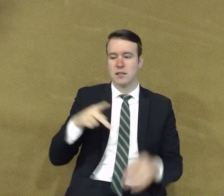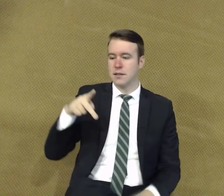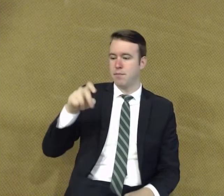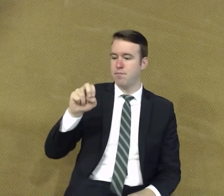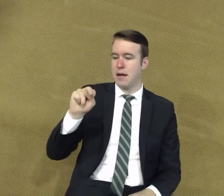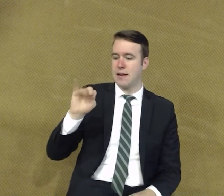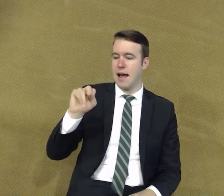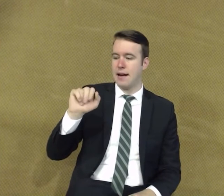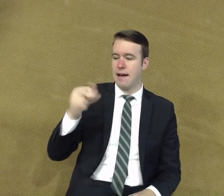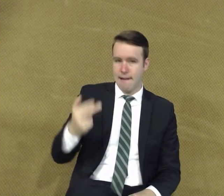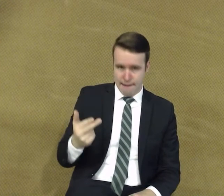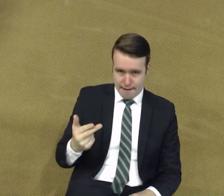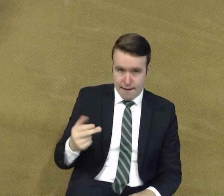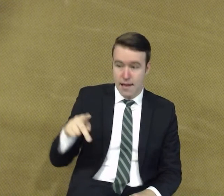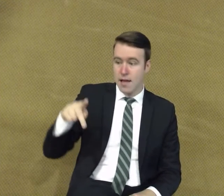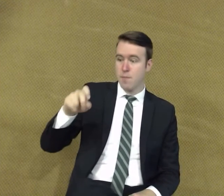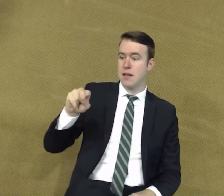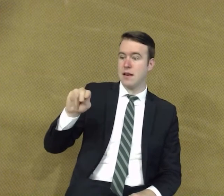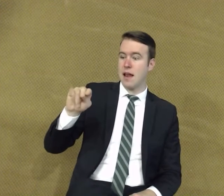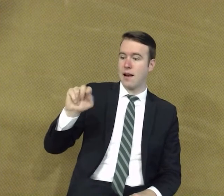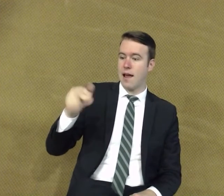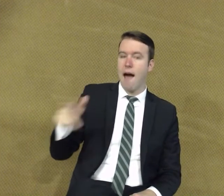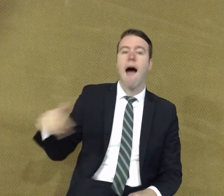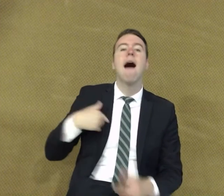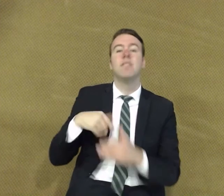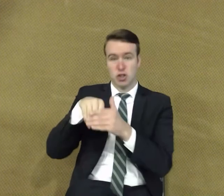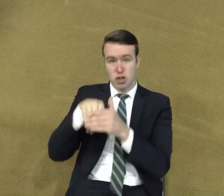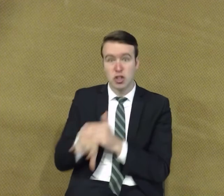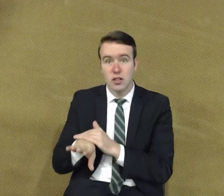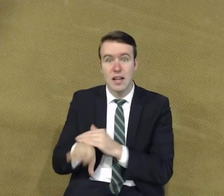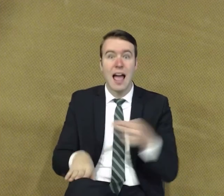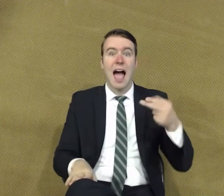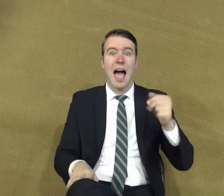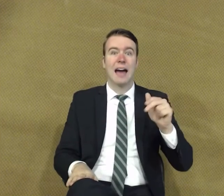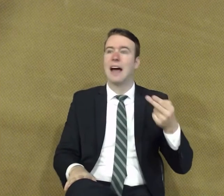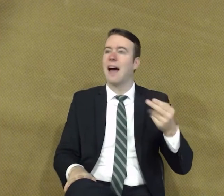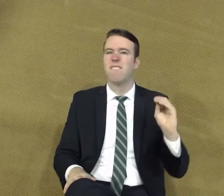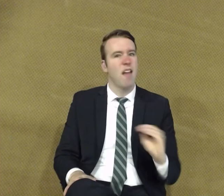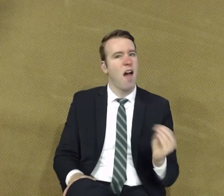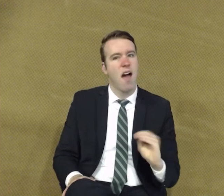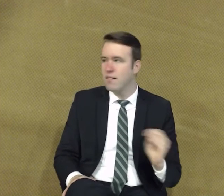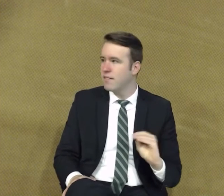Peninnah. And so Peninnah has children. Hannah has none.